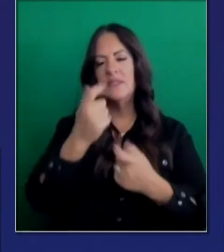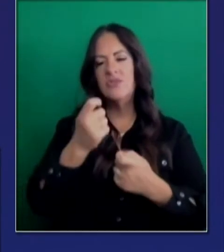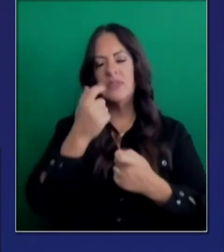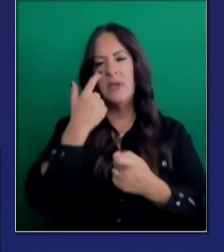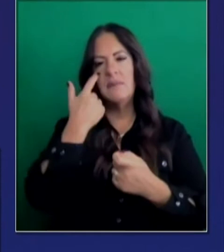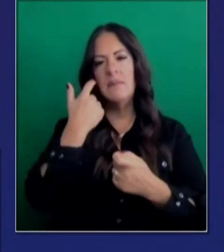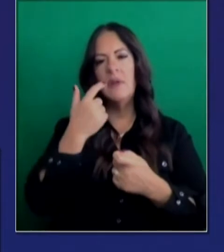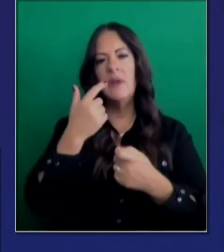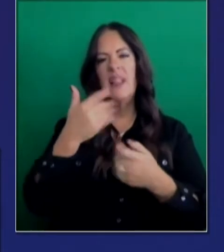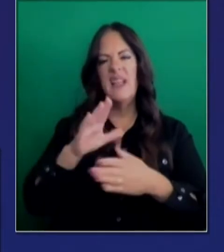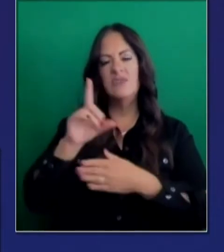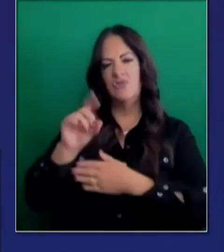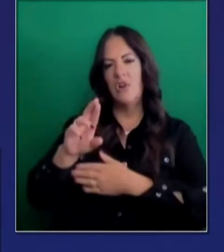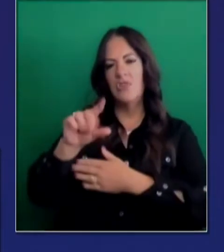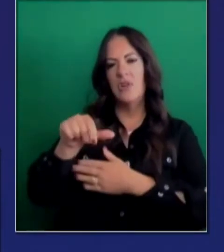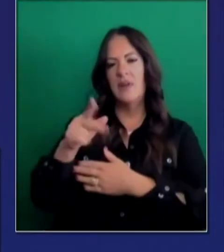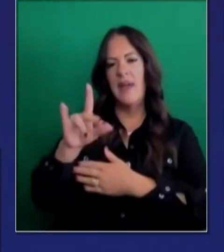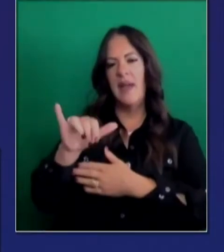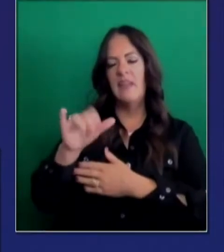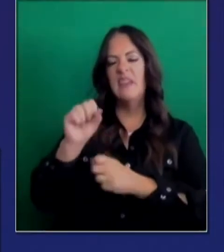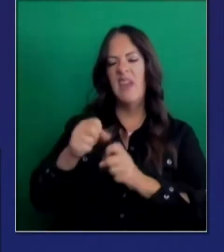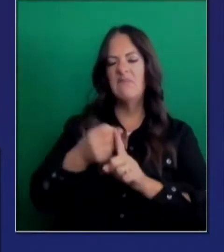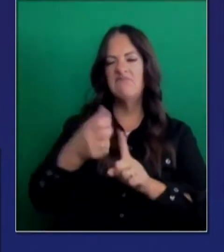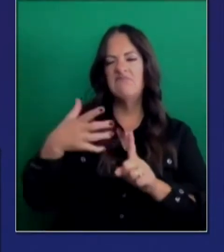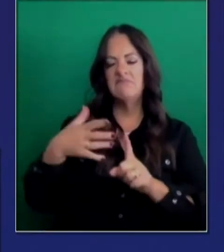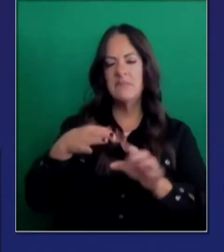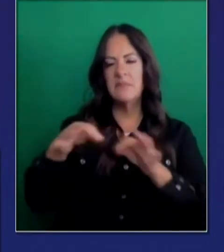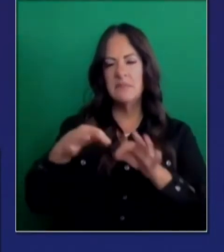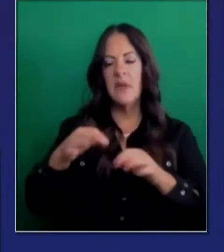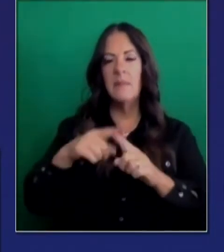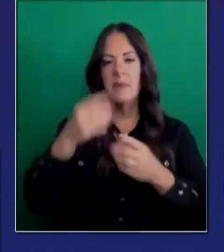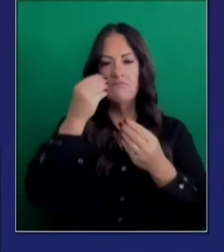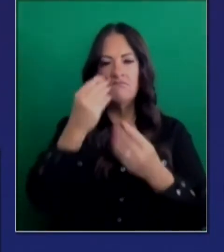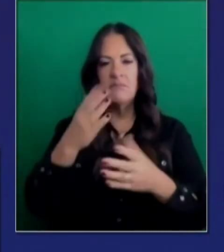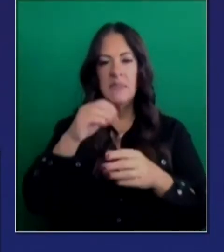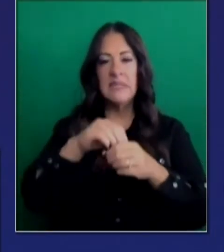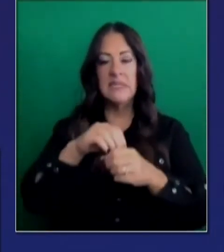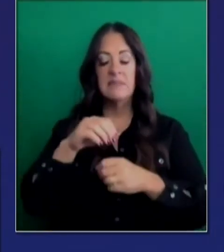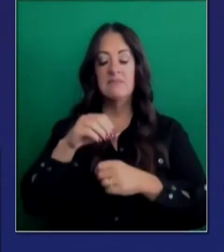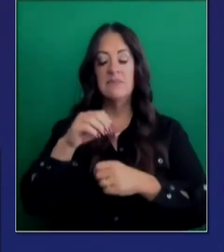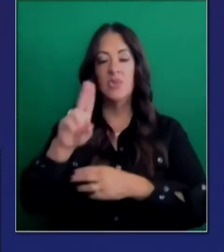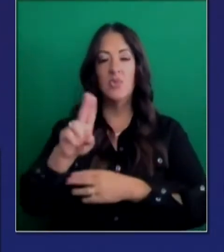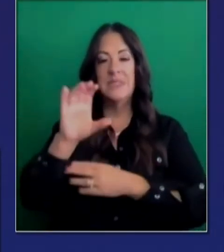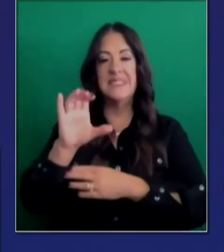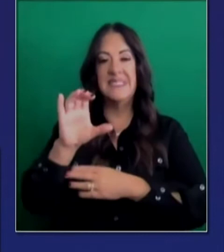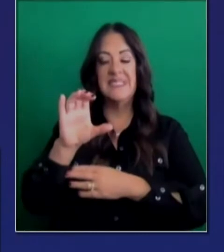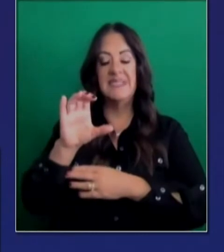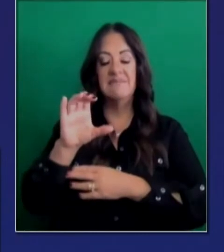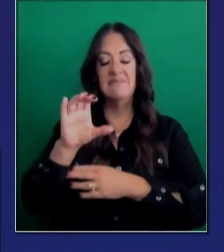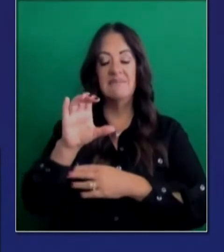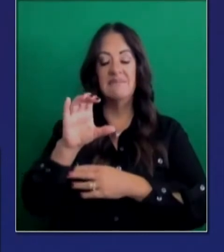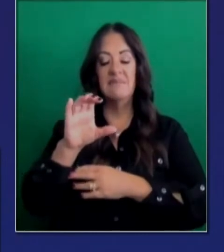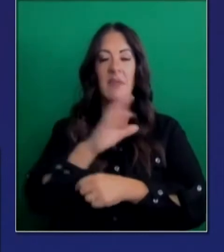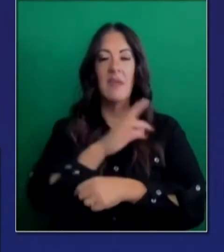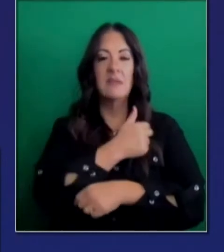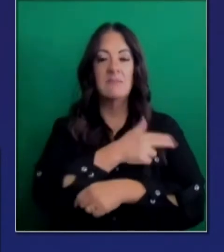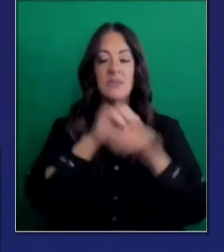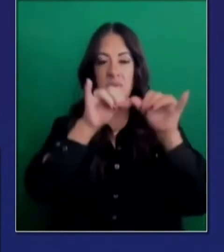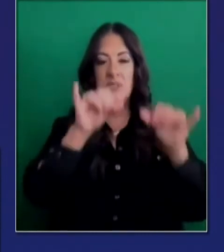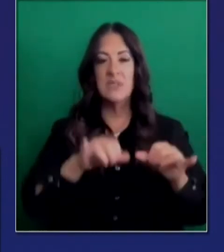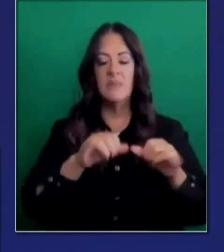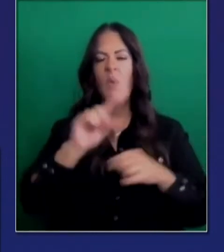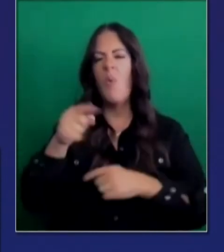can talk more about this. At UC, just at the UC system, only 2% of our healthcare workers have declined or